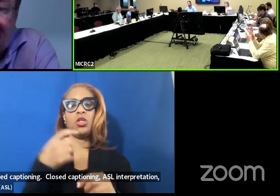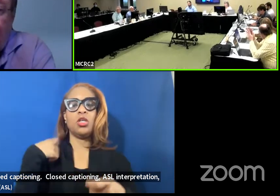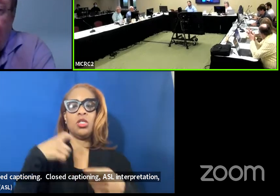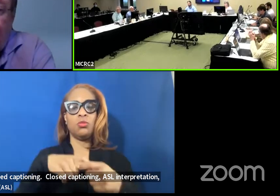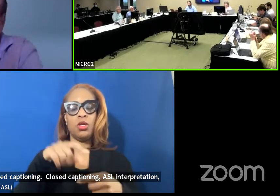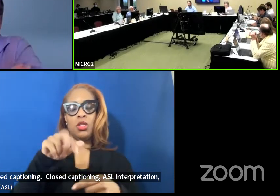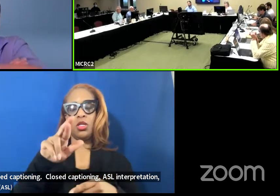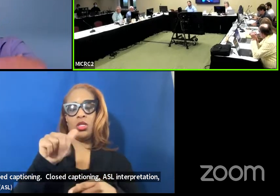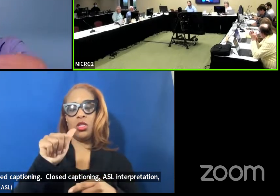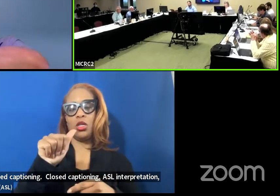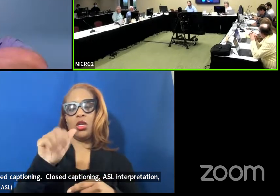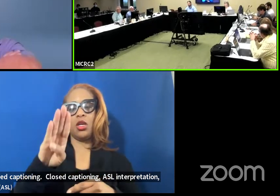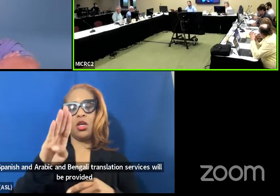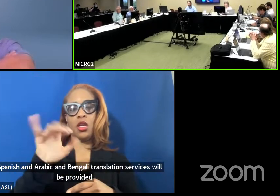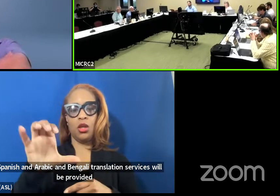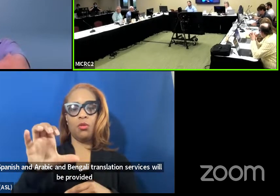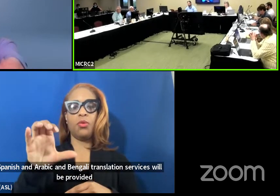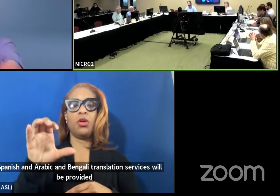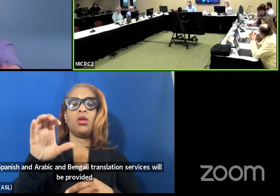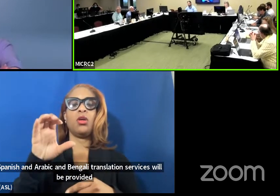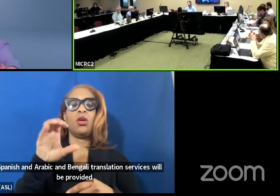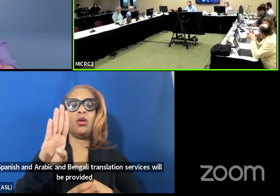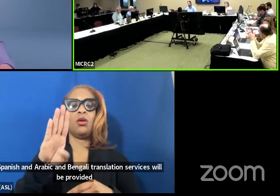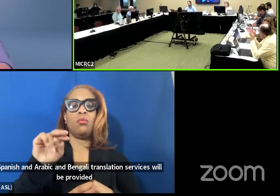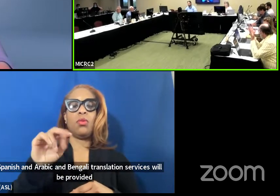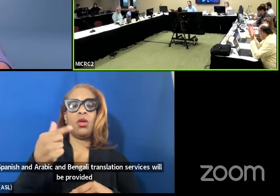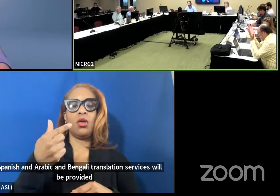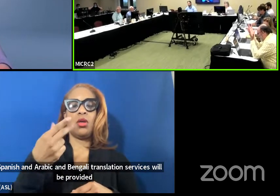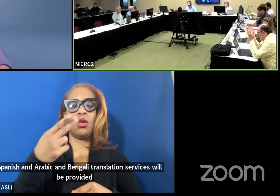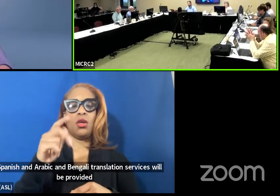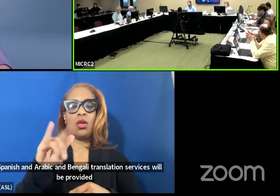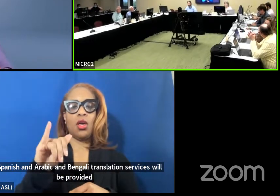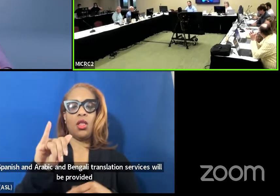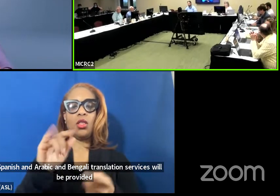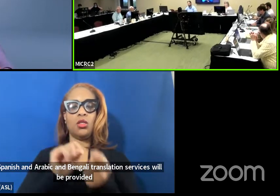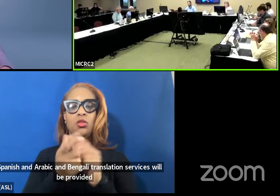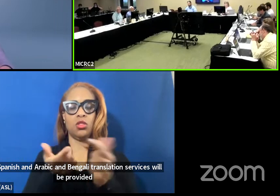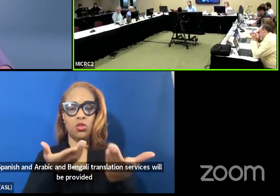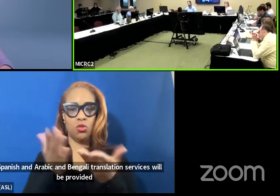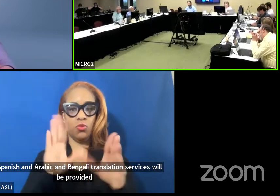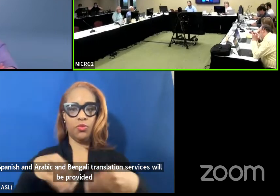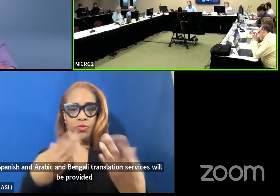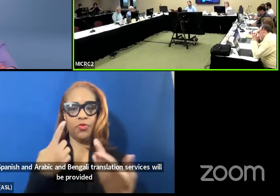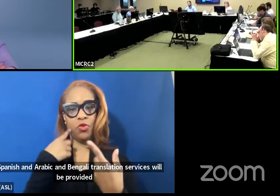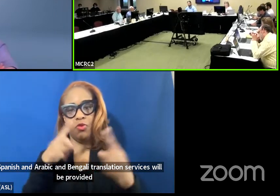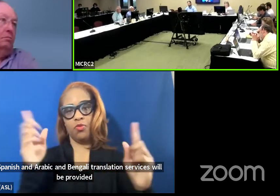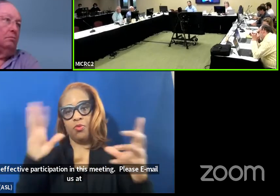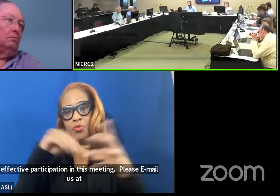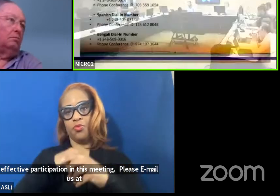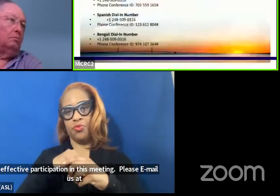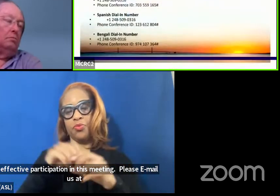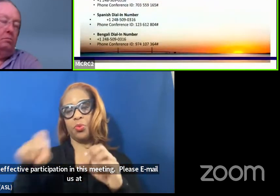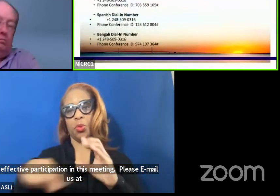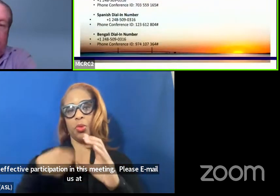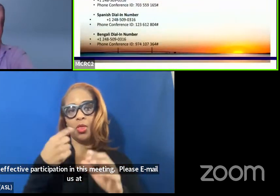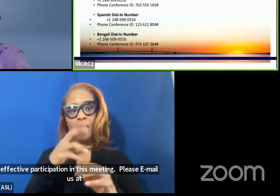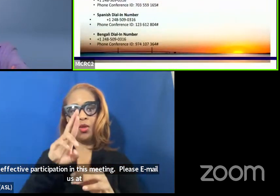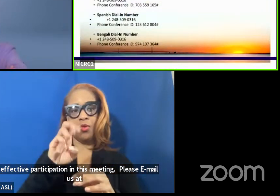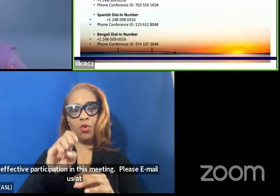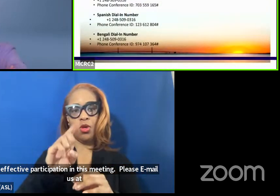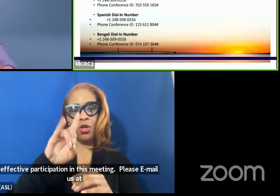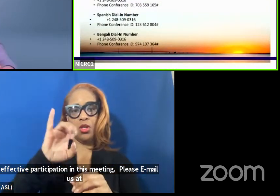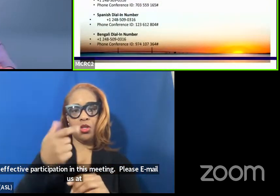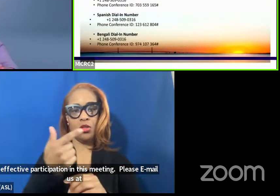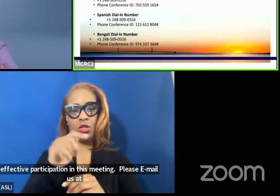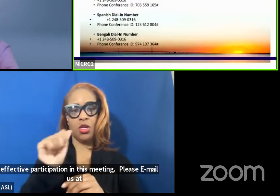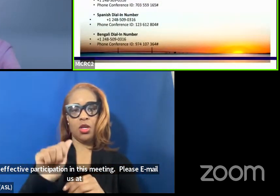arabic and bengali translation services will be provided for effective participation in this meeting email us at redistricting michigan.gov for